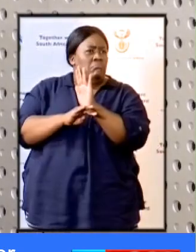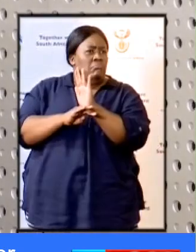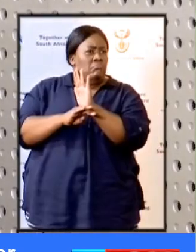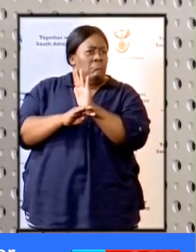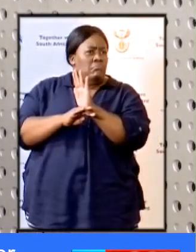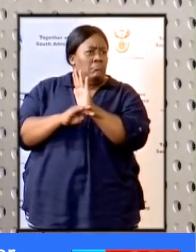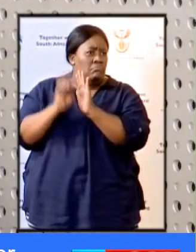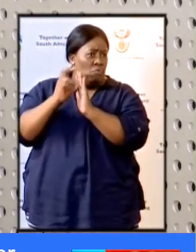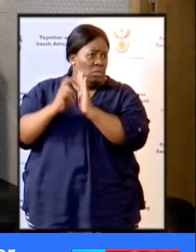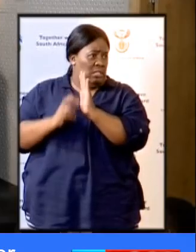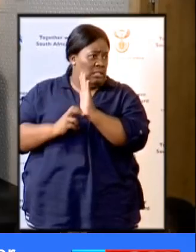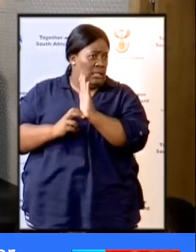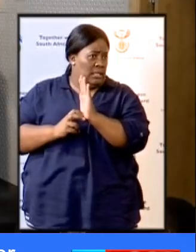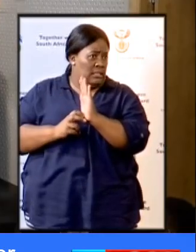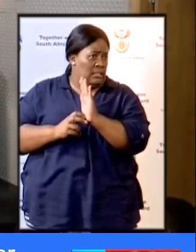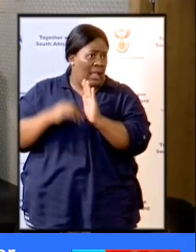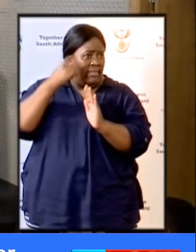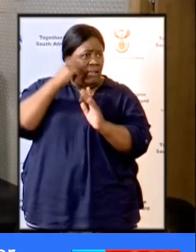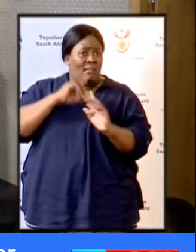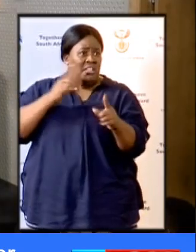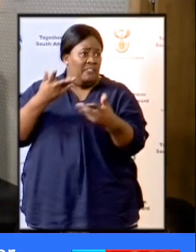in.